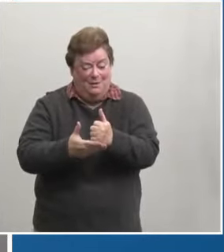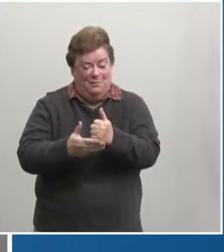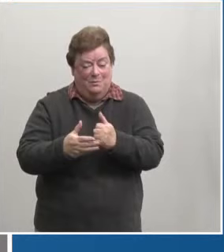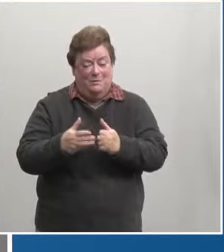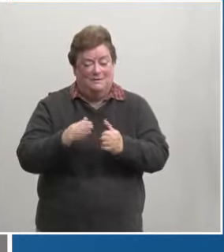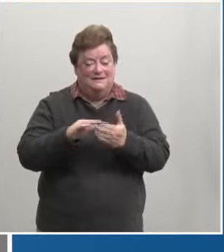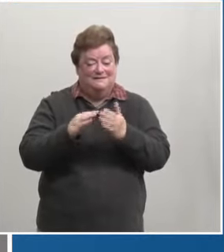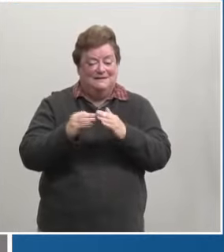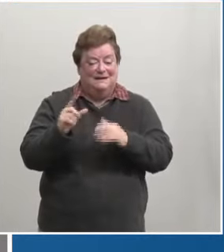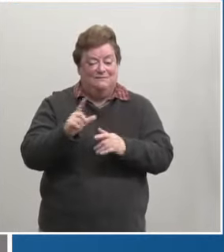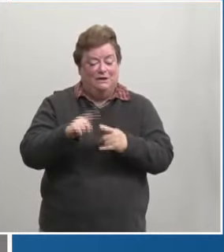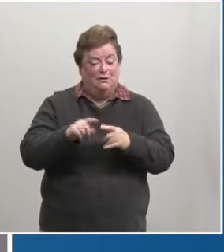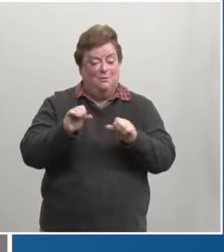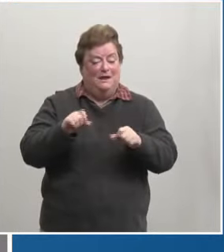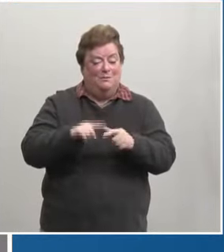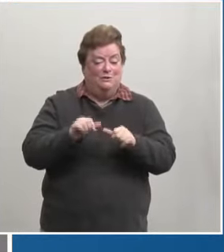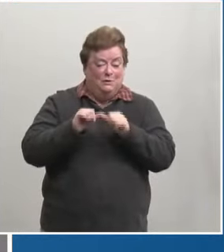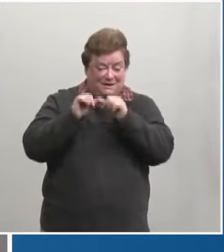its traditions?